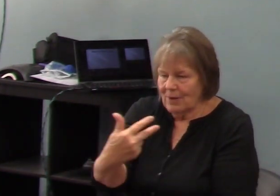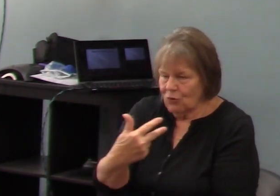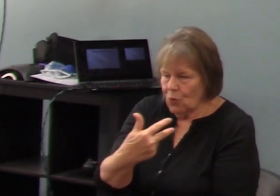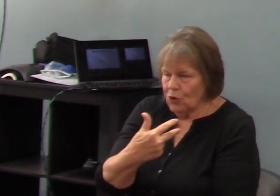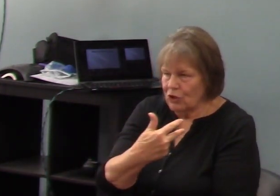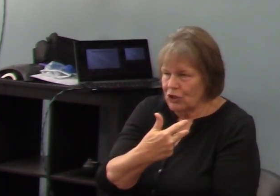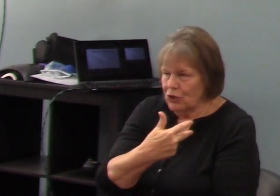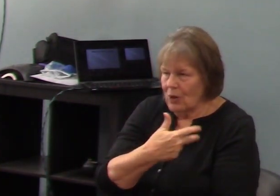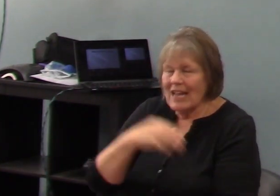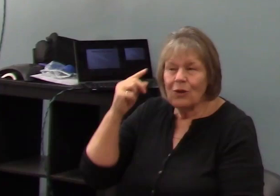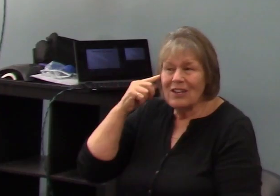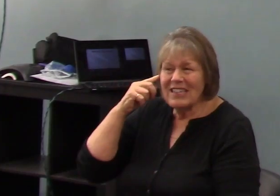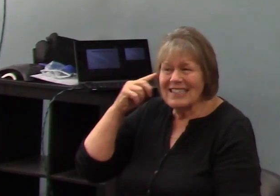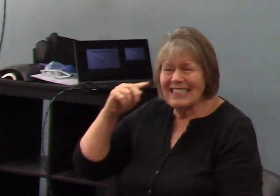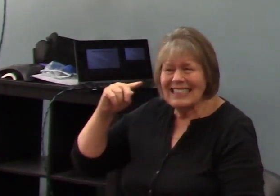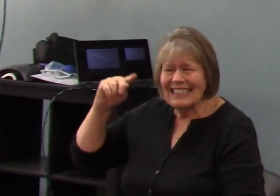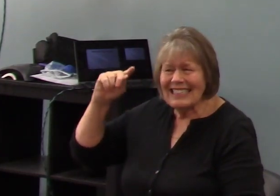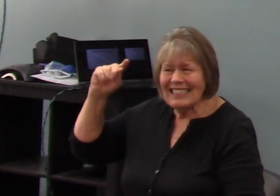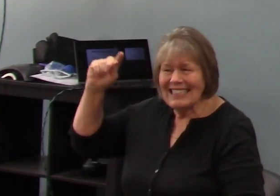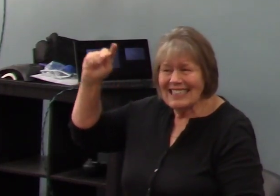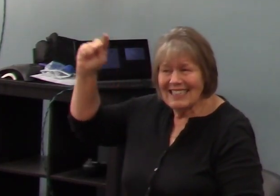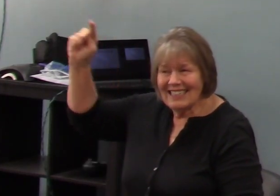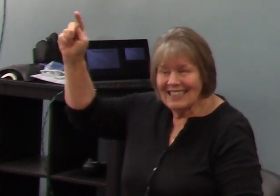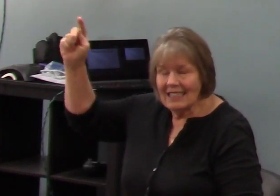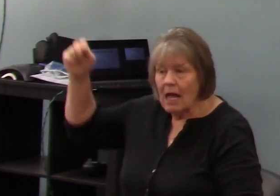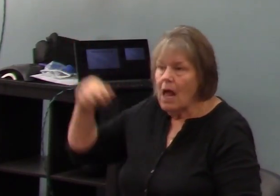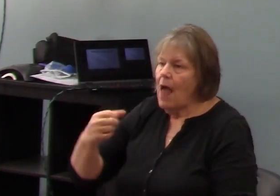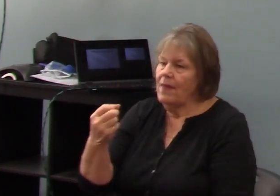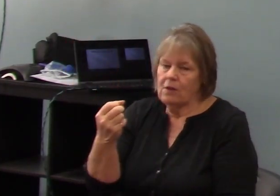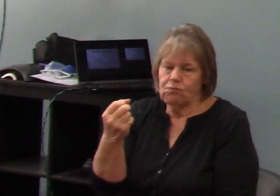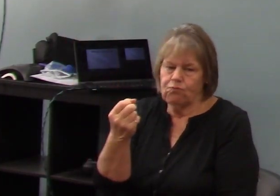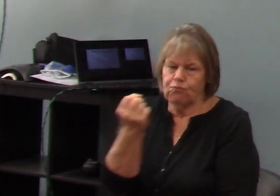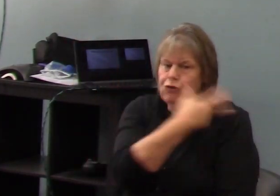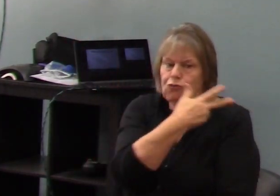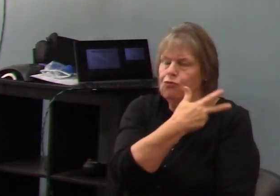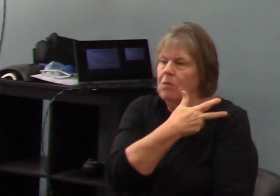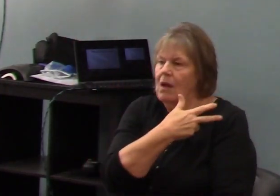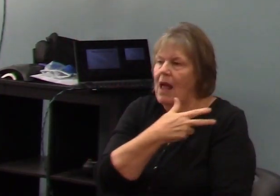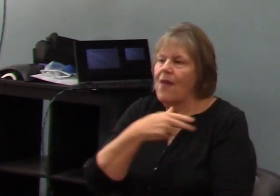towards you, it goes, it's really high, and when it passes you, you hear that,